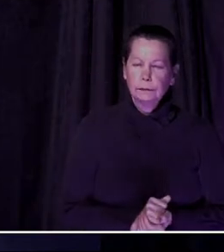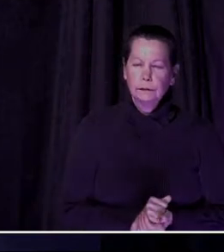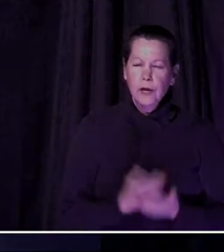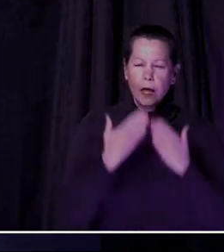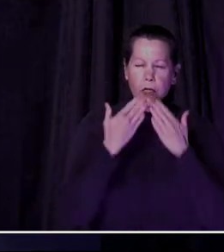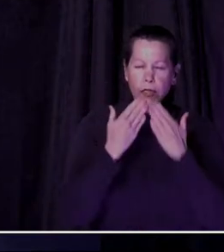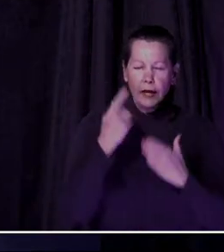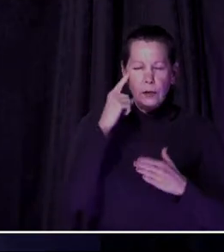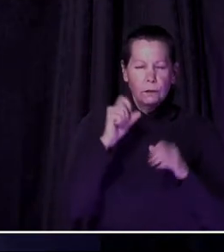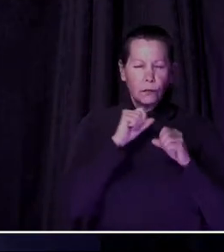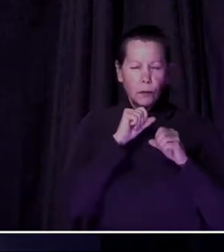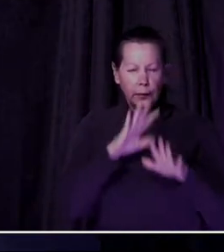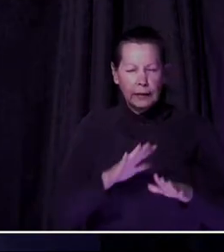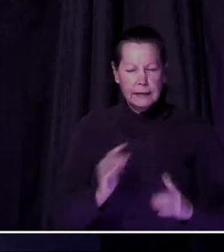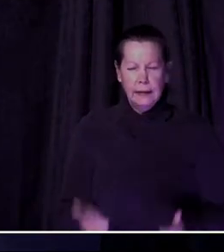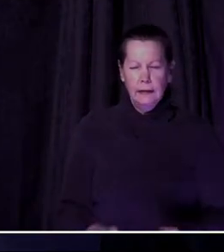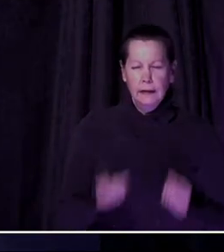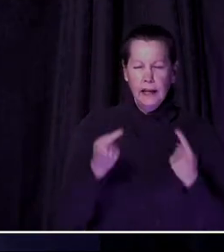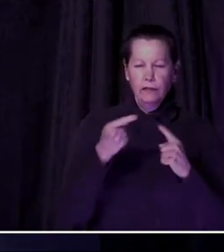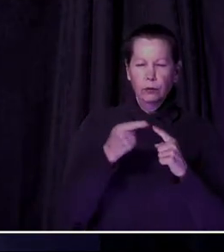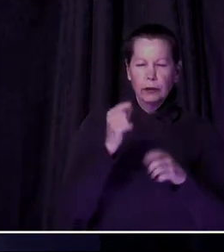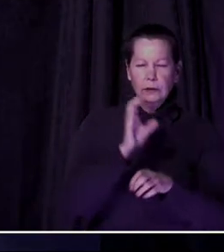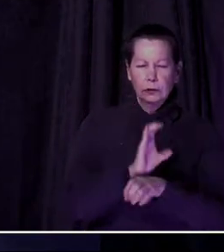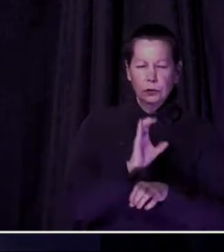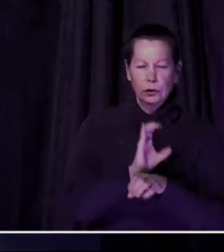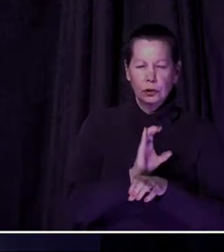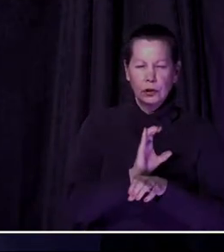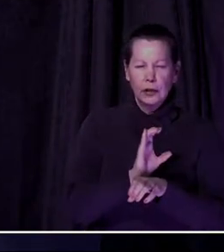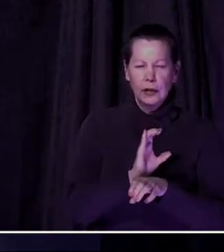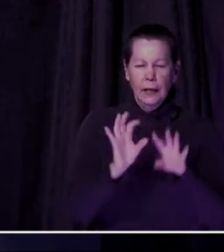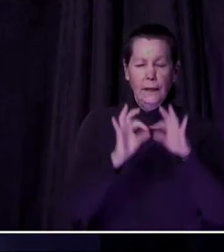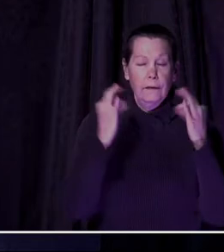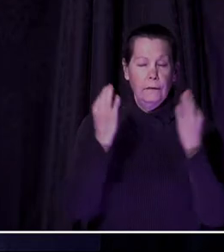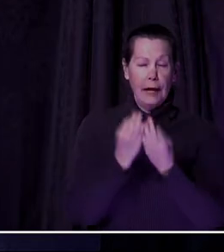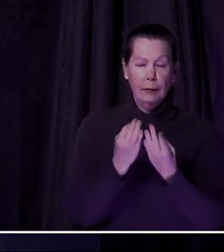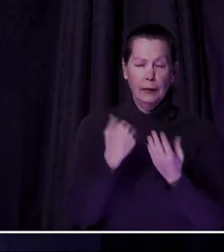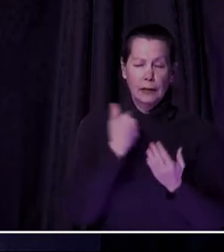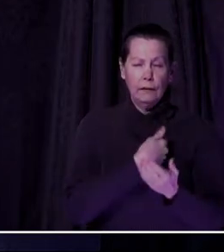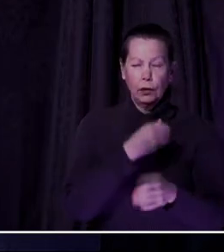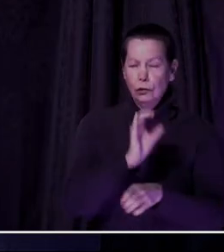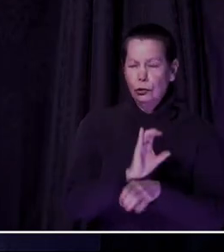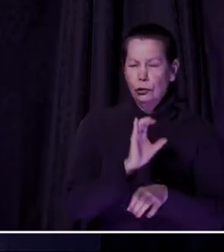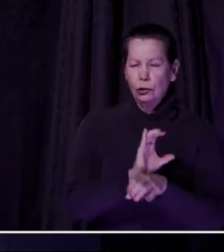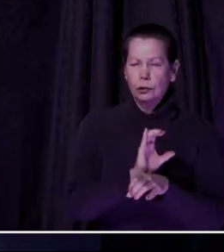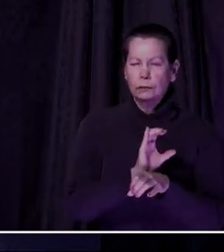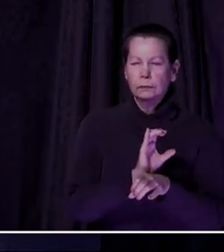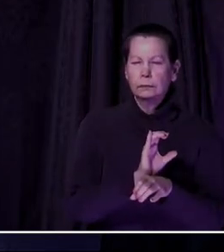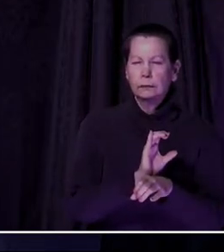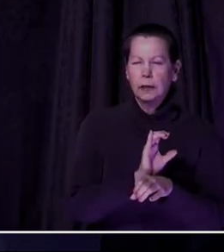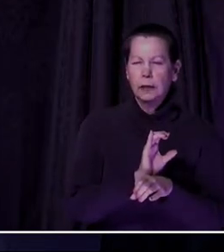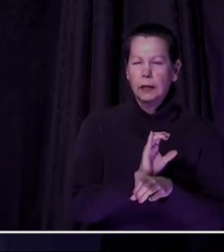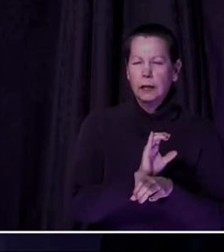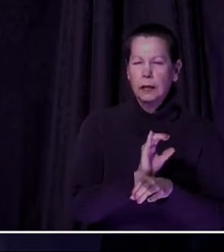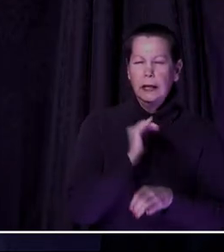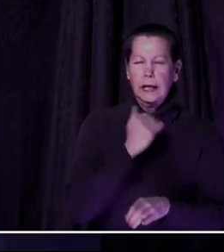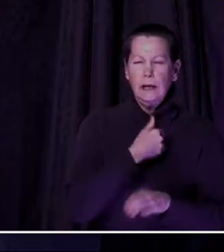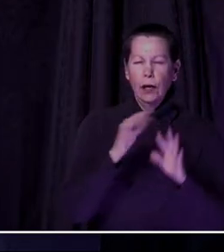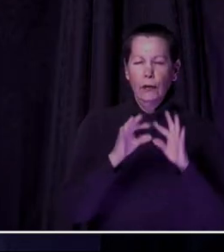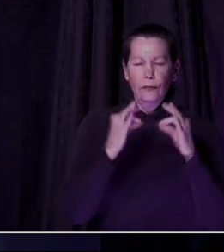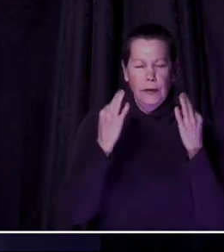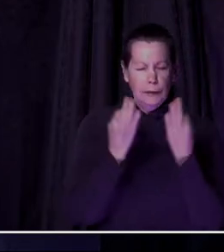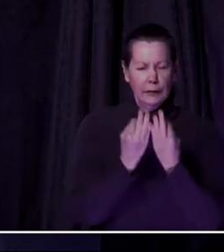you for blessing Lifepoint. Thank you for blessing the families of Lifepoint, Lord. Even our family,